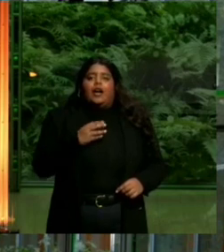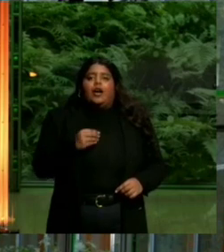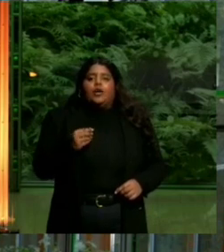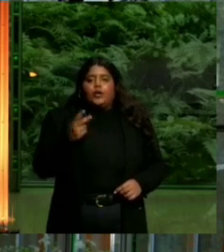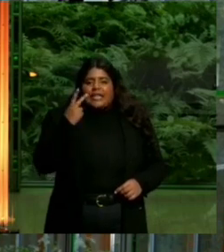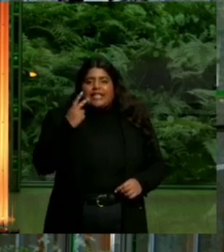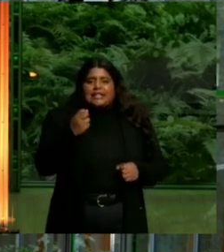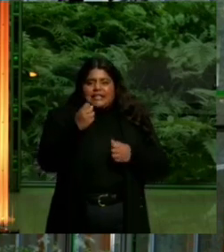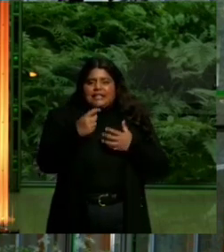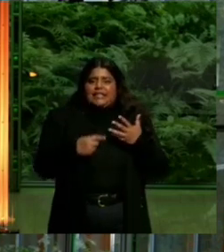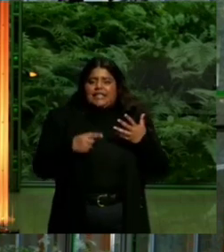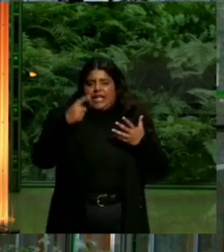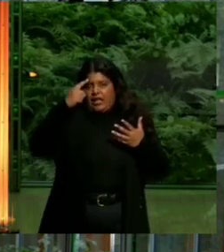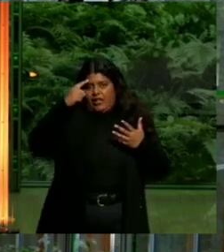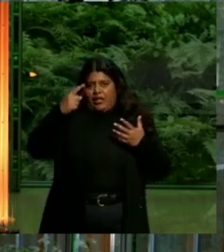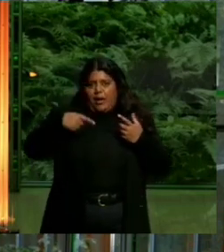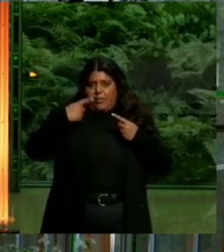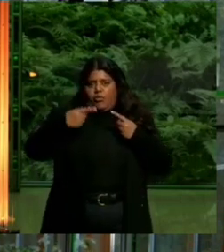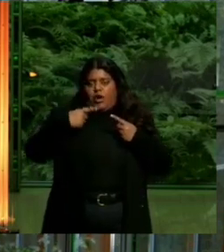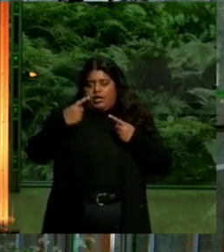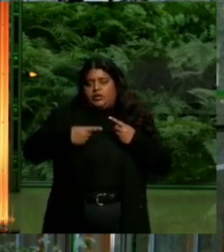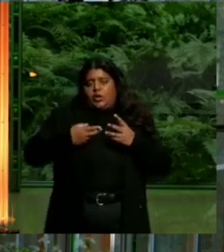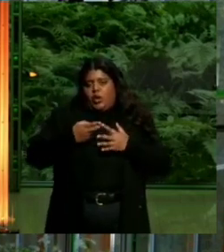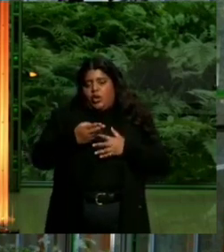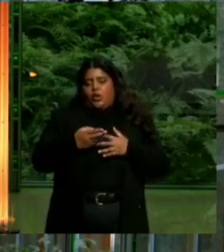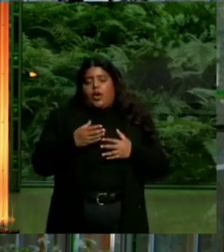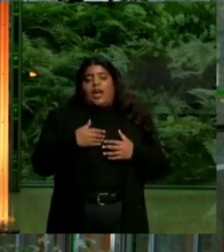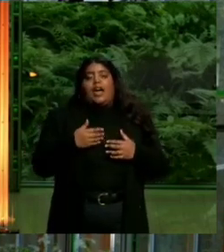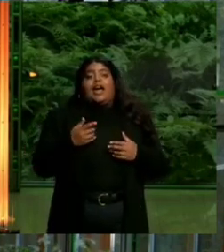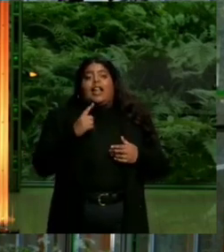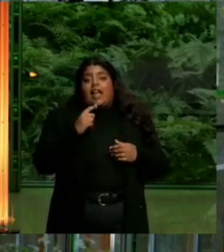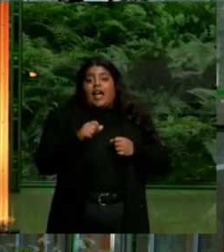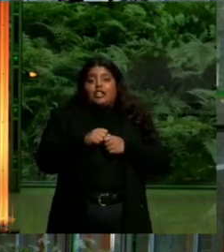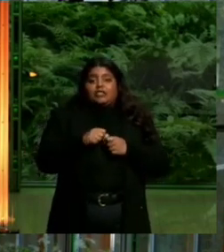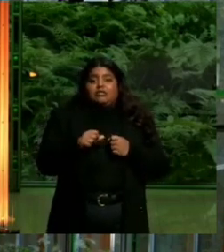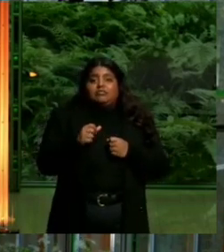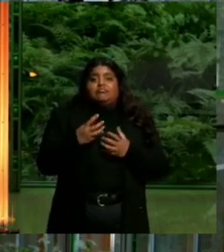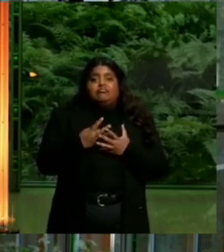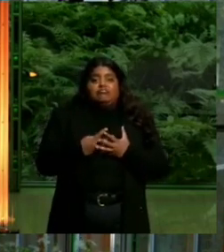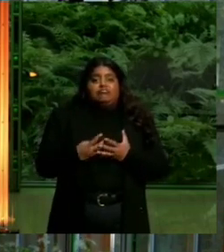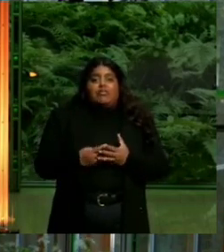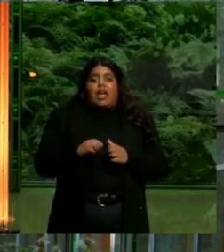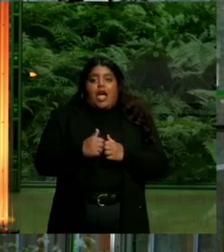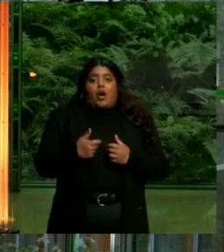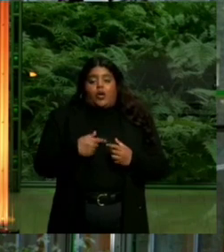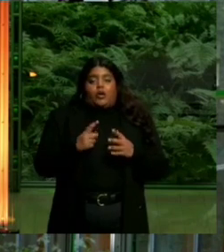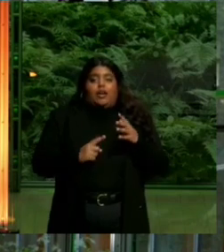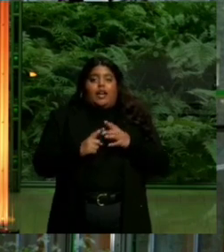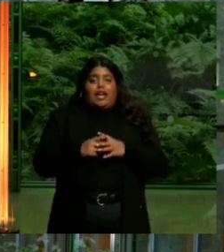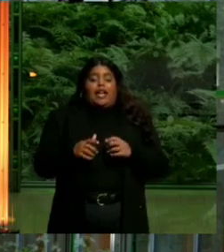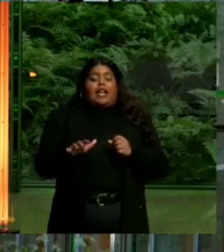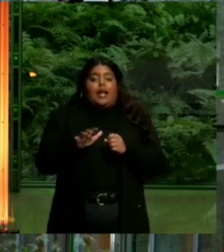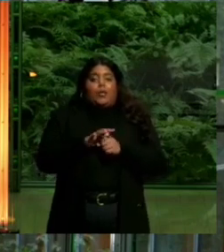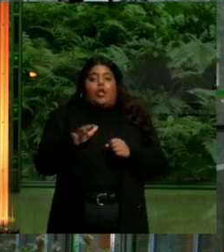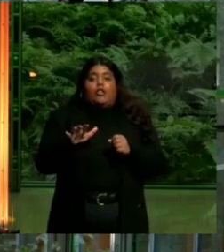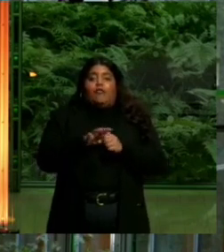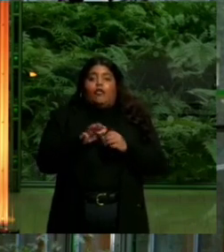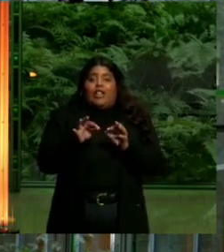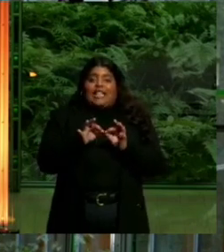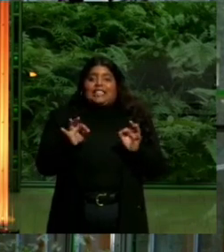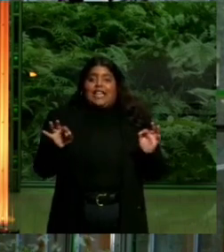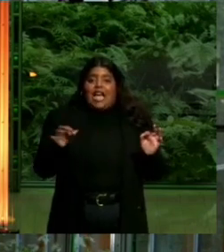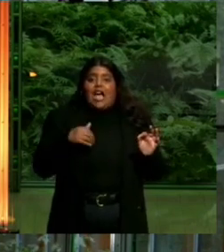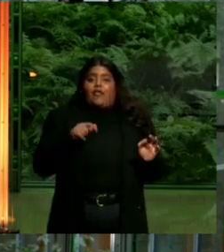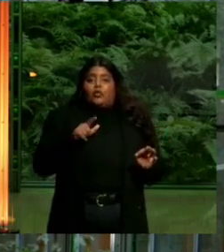series of thought process that it went through, and it actually lists out how it thought through all that, and it came up with a full sentence that said there are